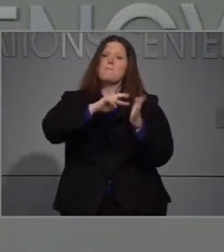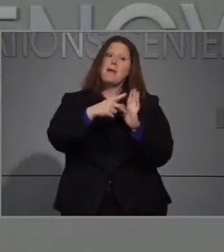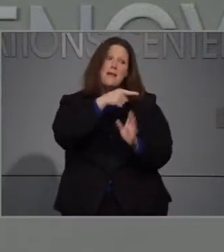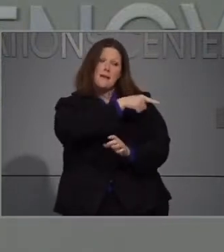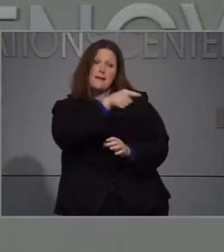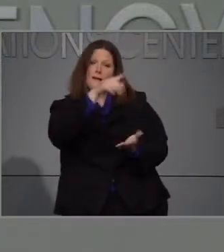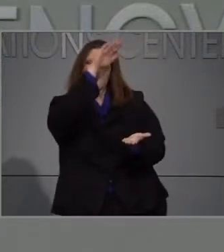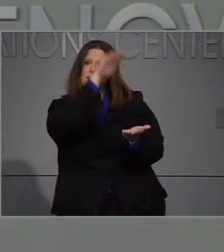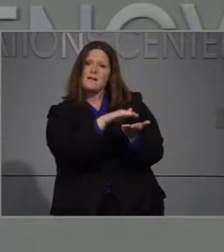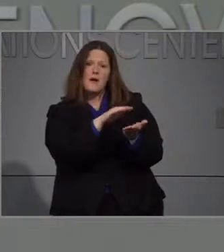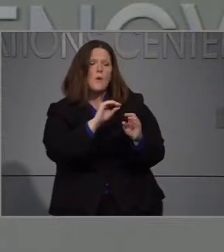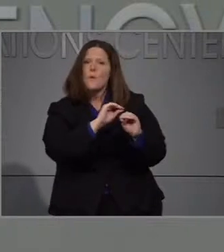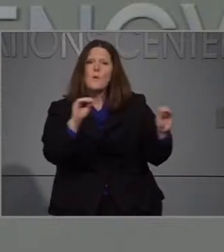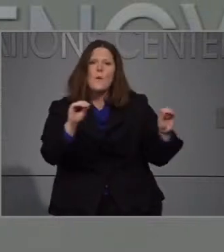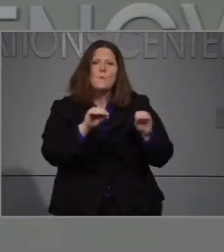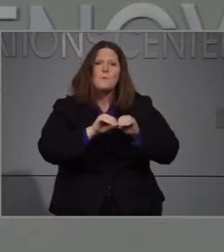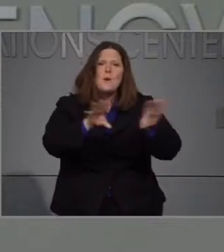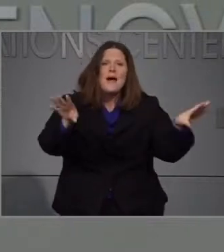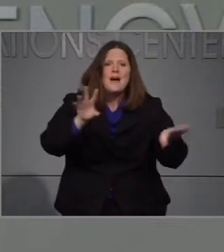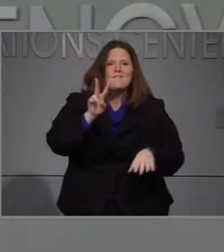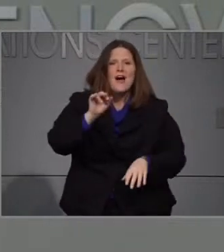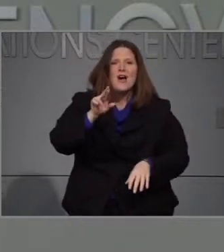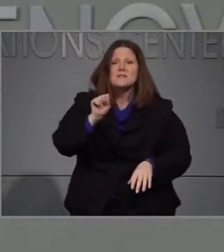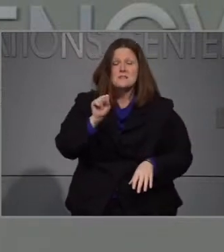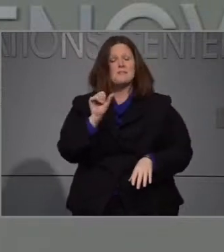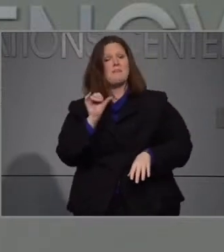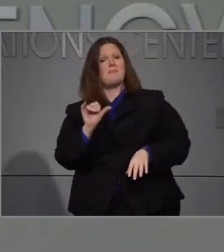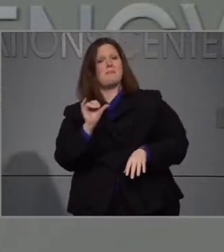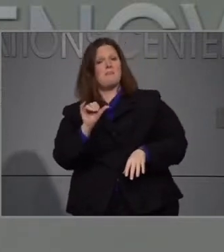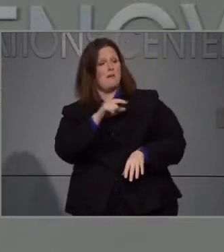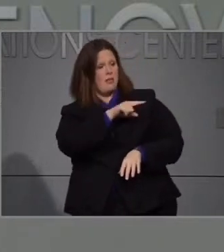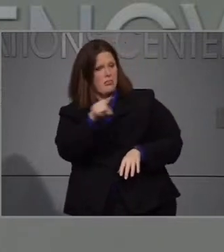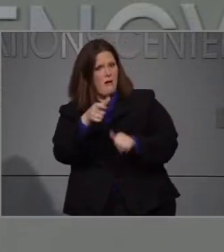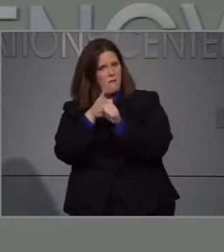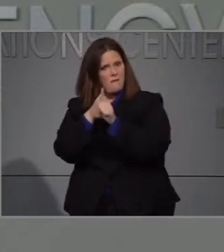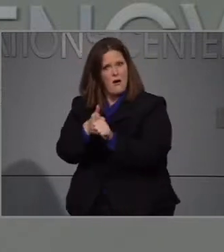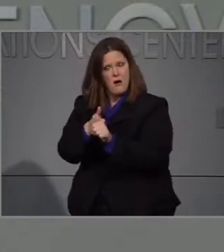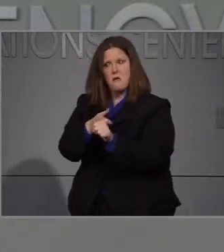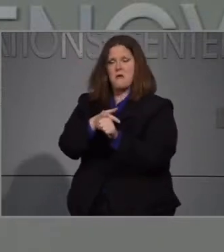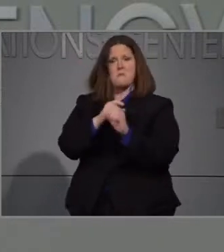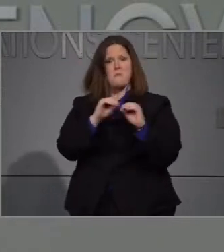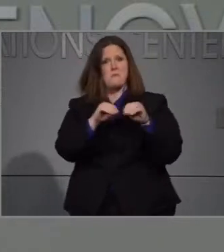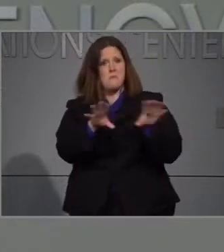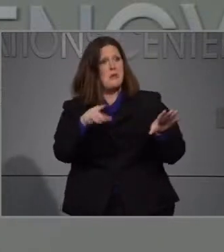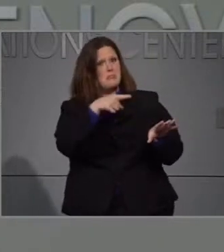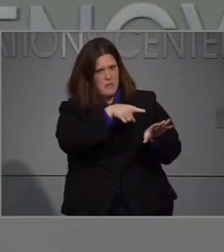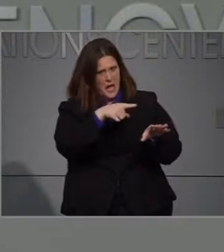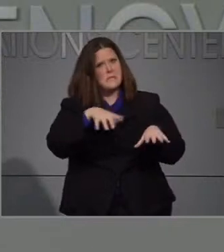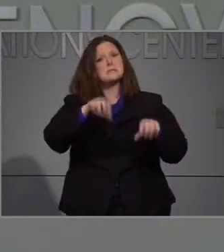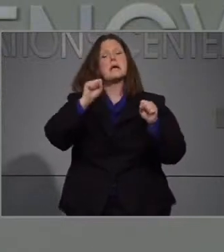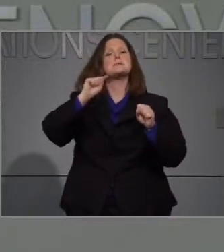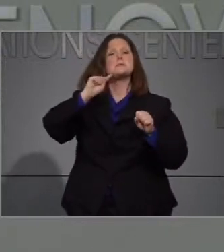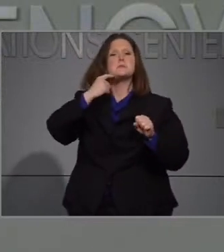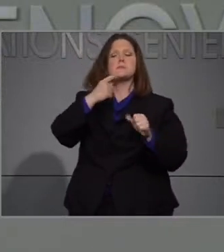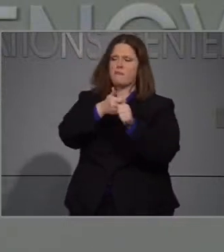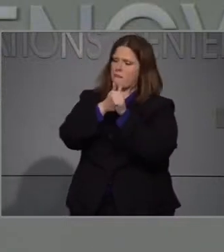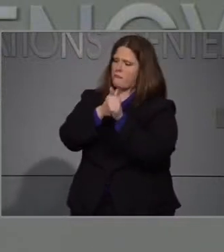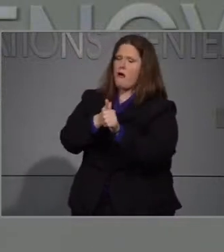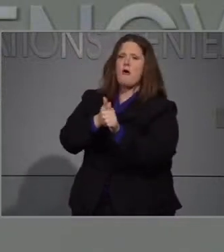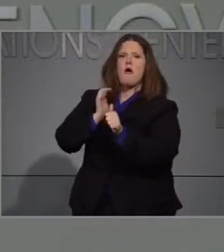in those settings where folks are really taking these precautions very seriously, and we want to